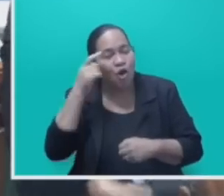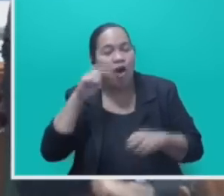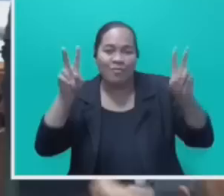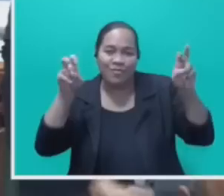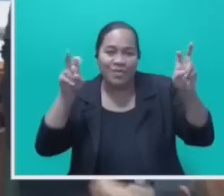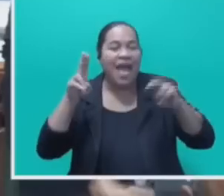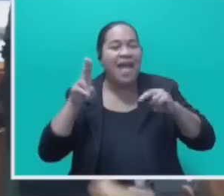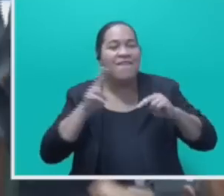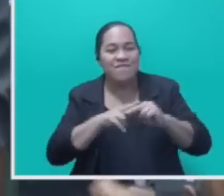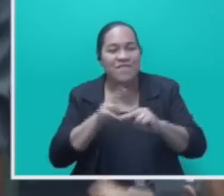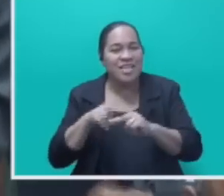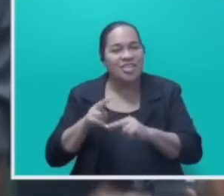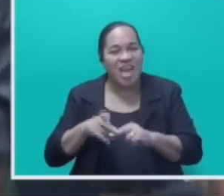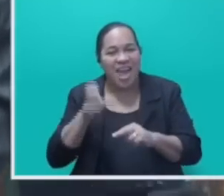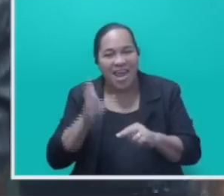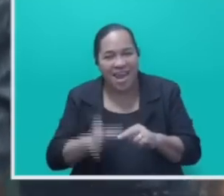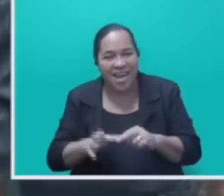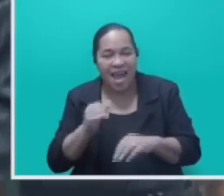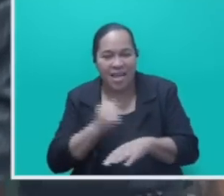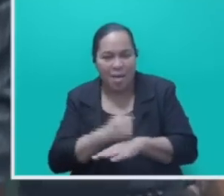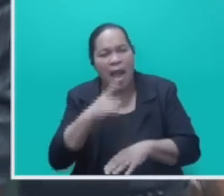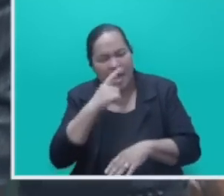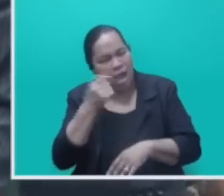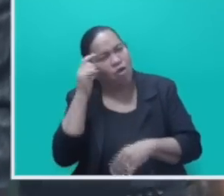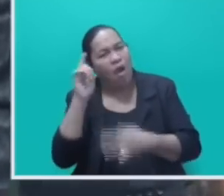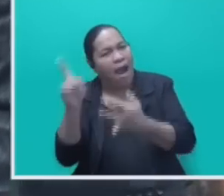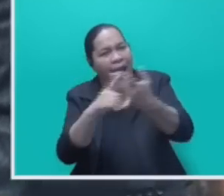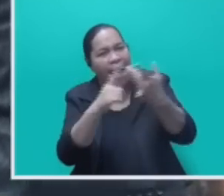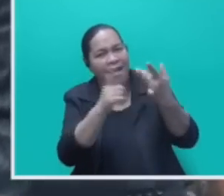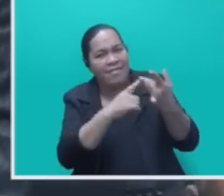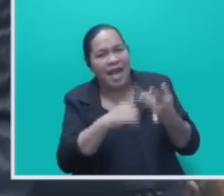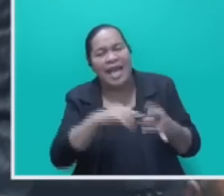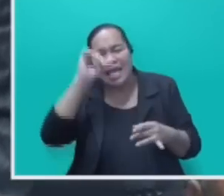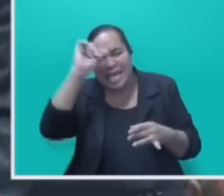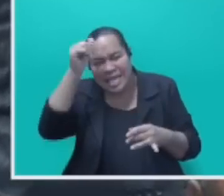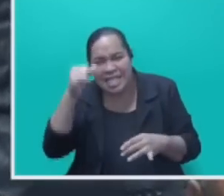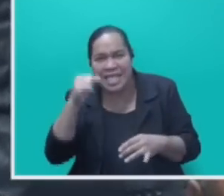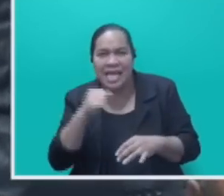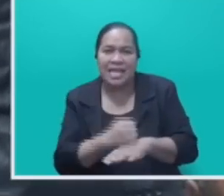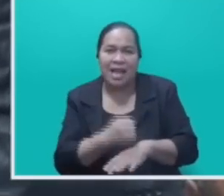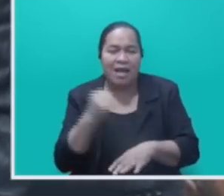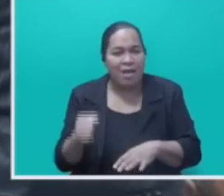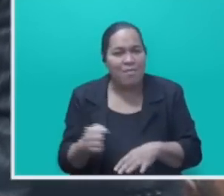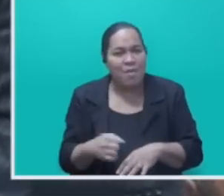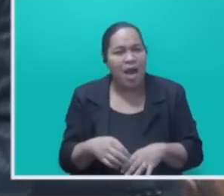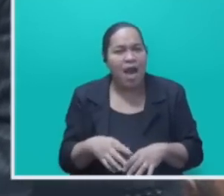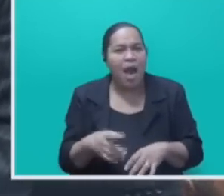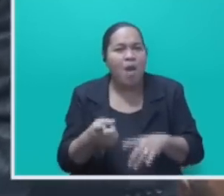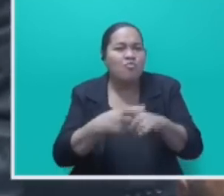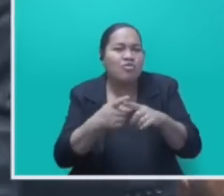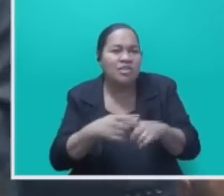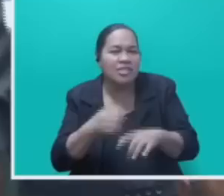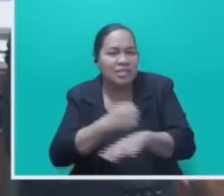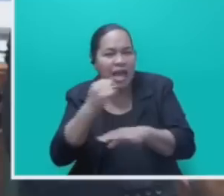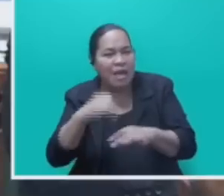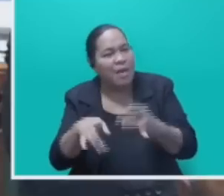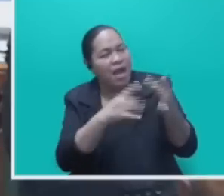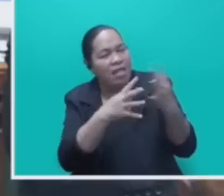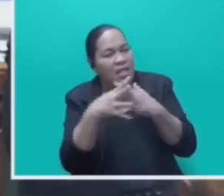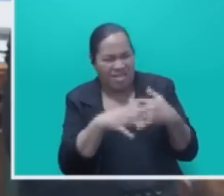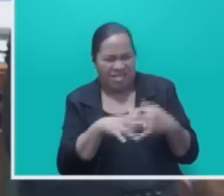other governments Australian, American, Indian and British government. How petty, how